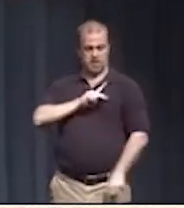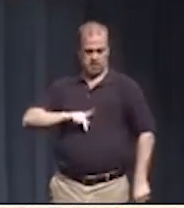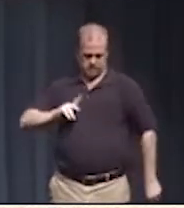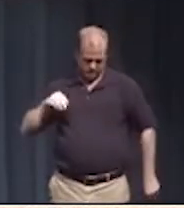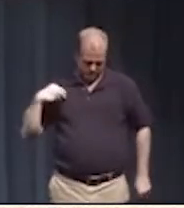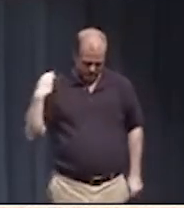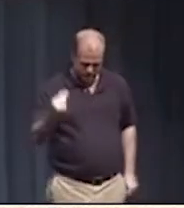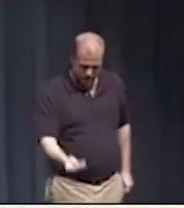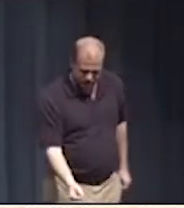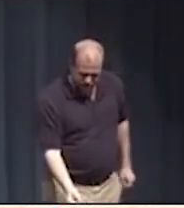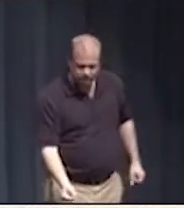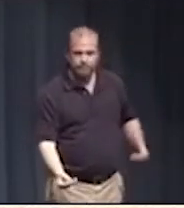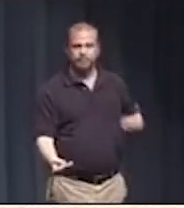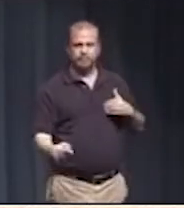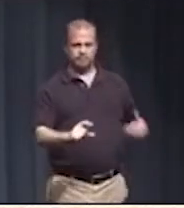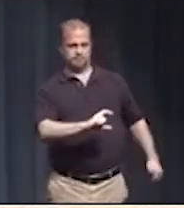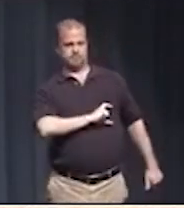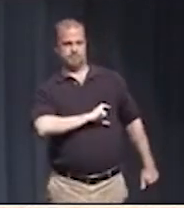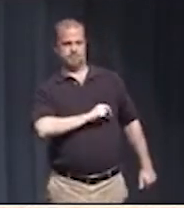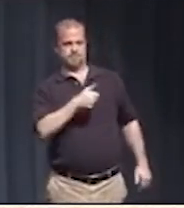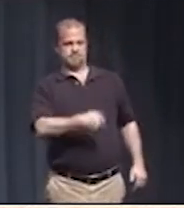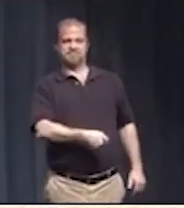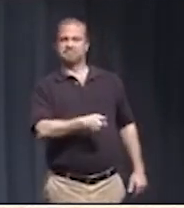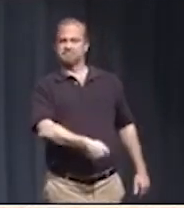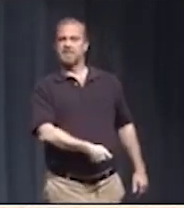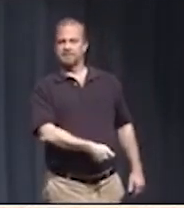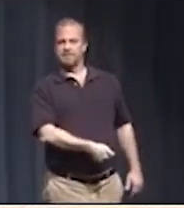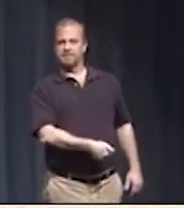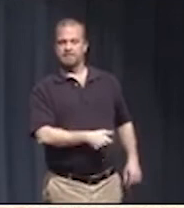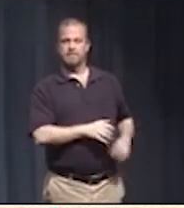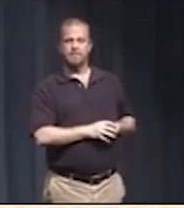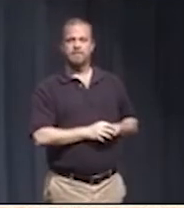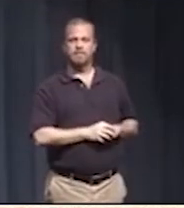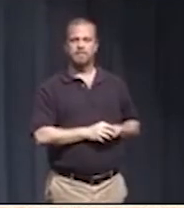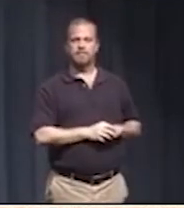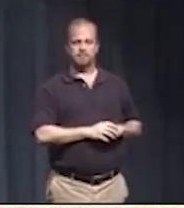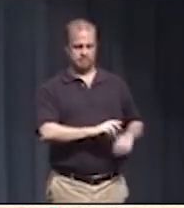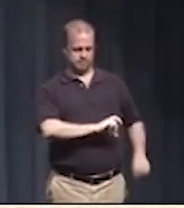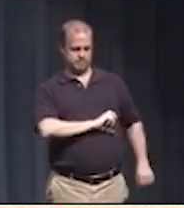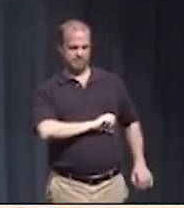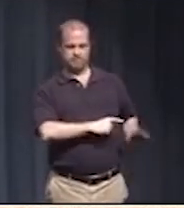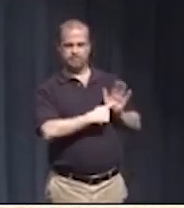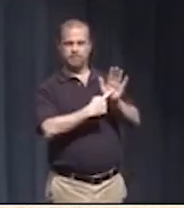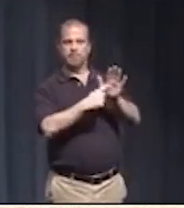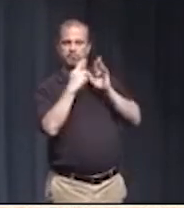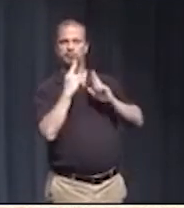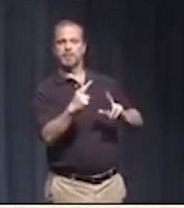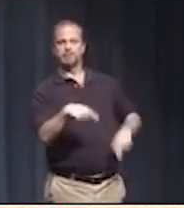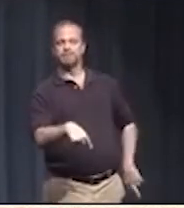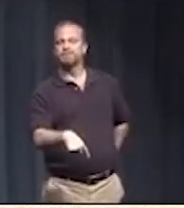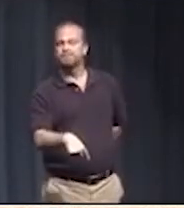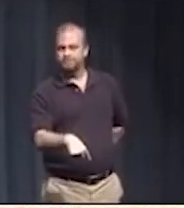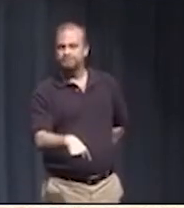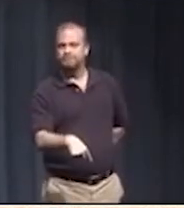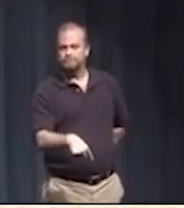right to a coat of arms of their own. A sign of respect.